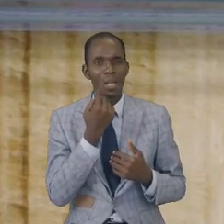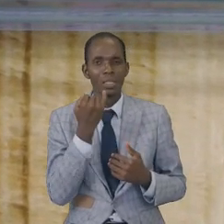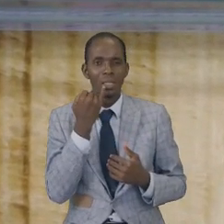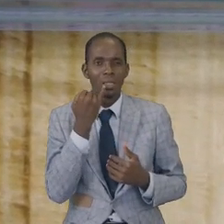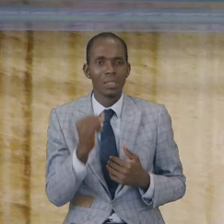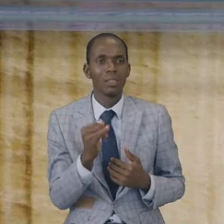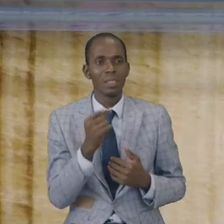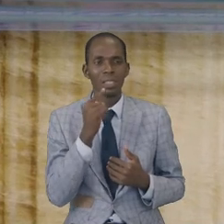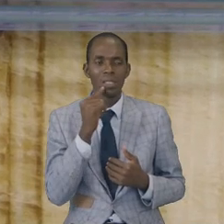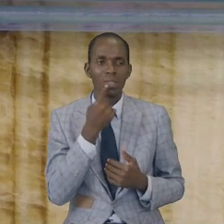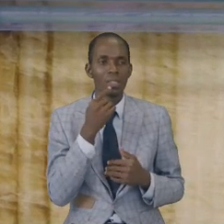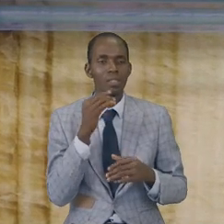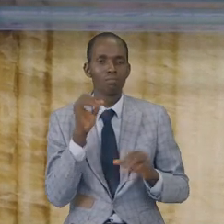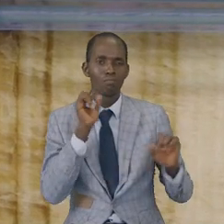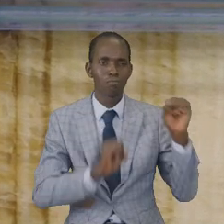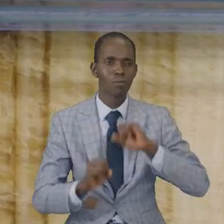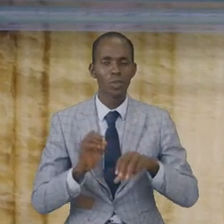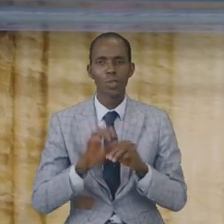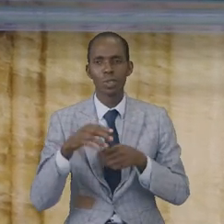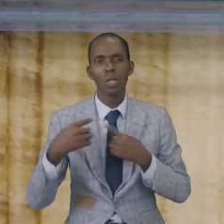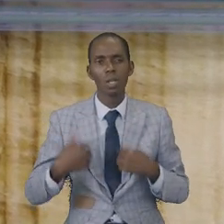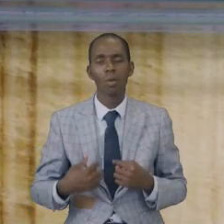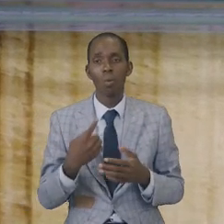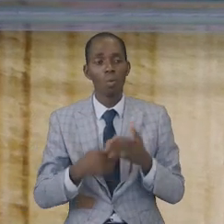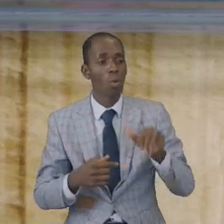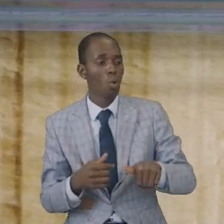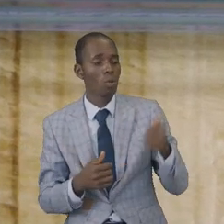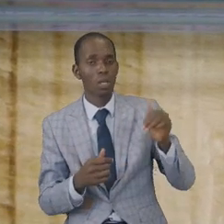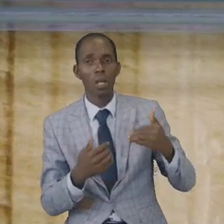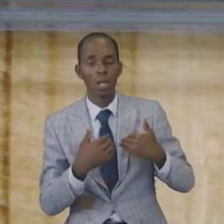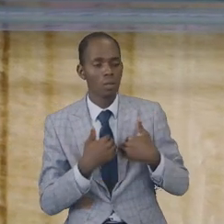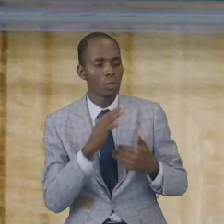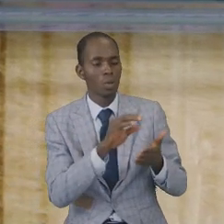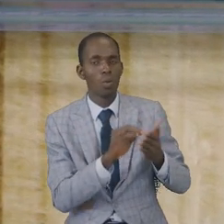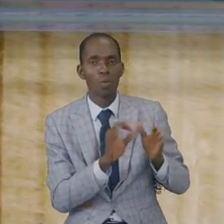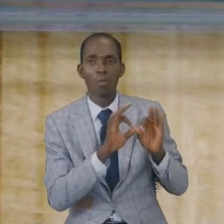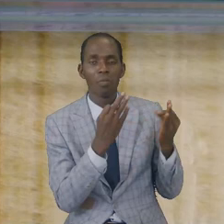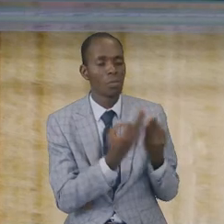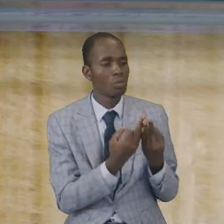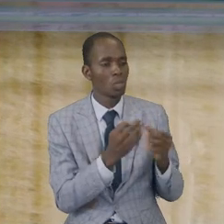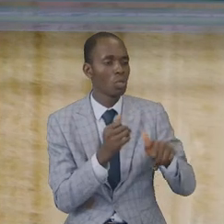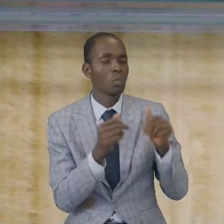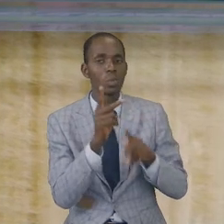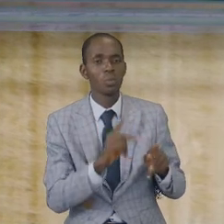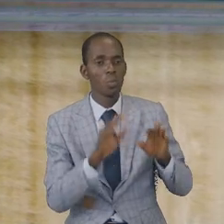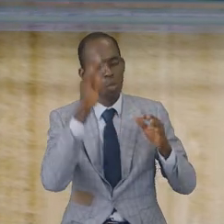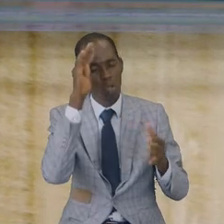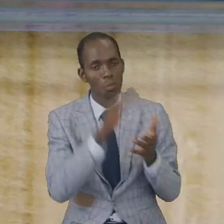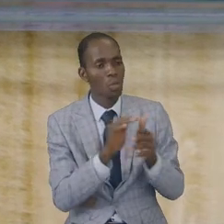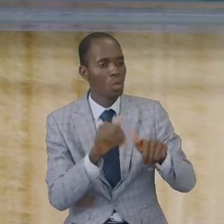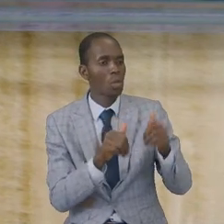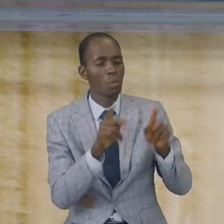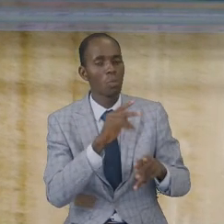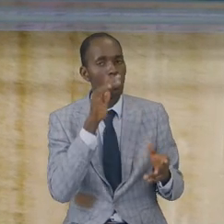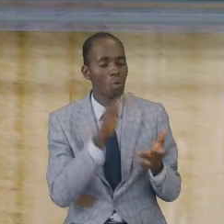your heart? What others have, their property, their family, their husband, their